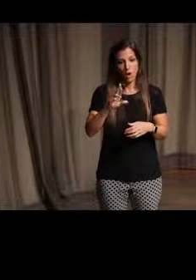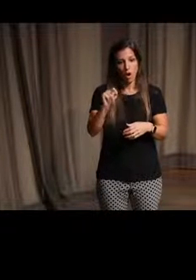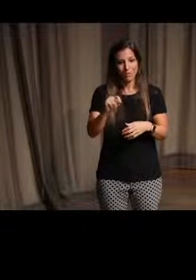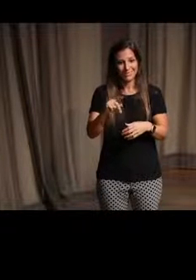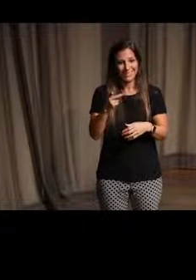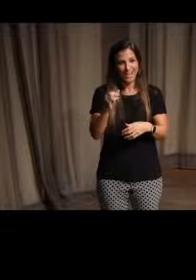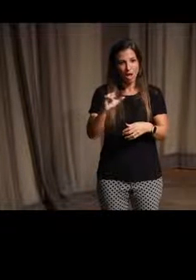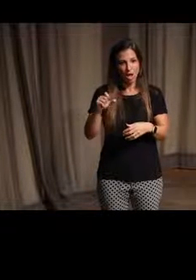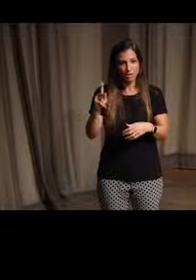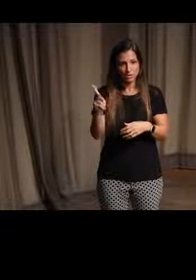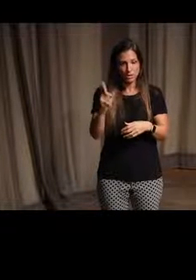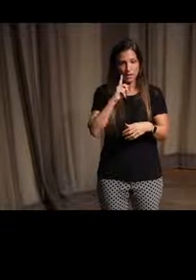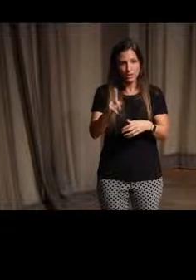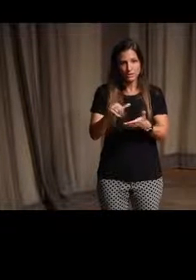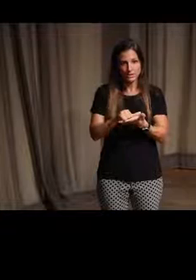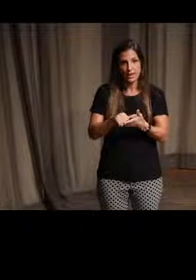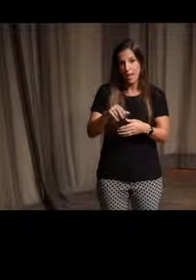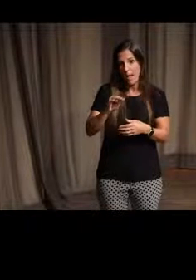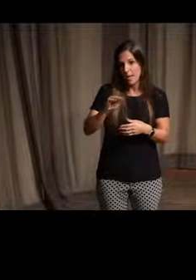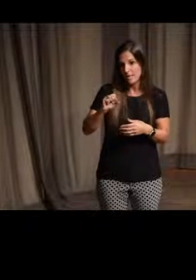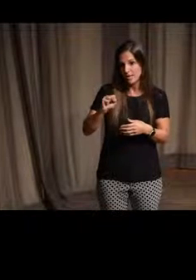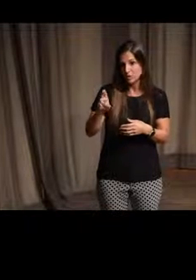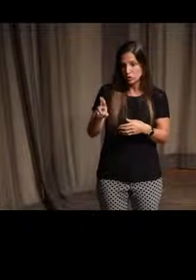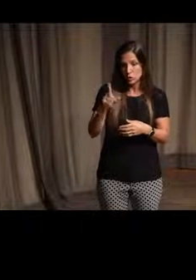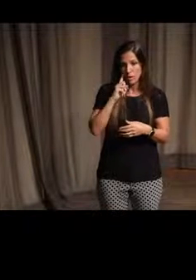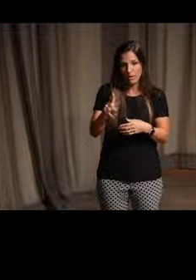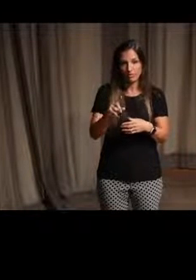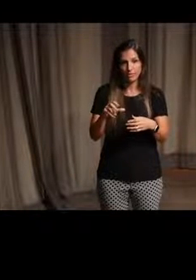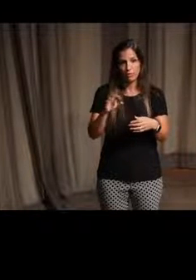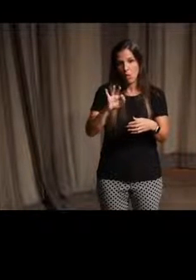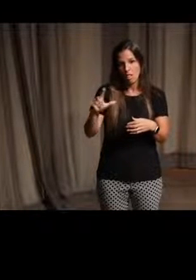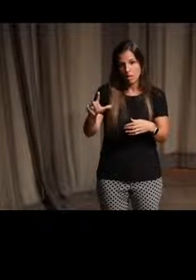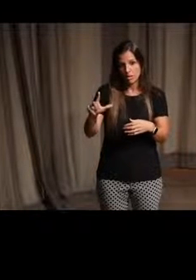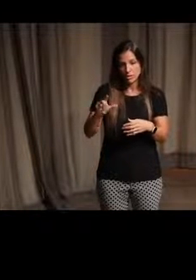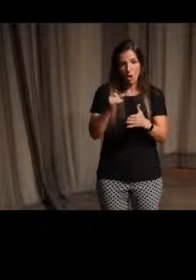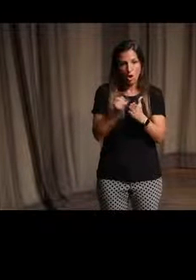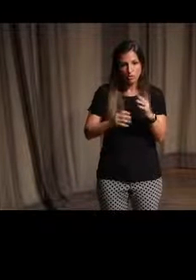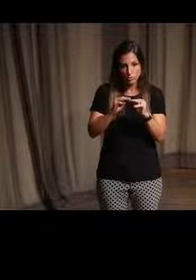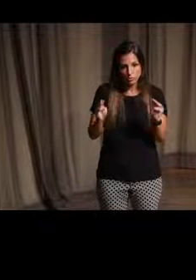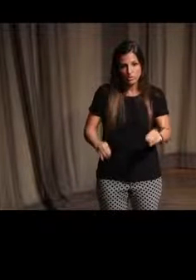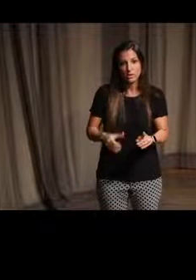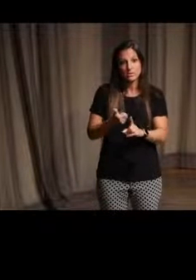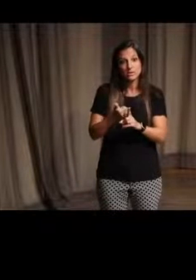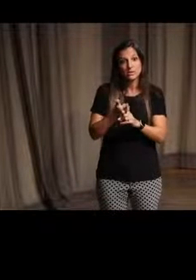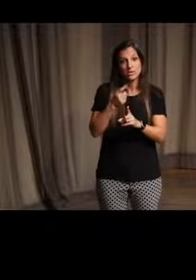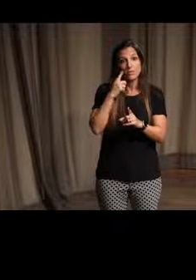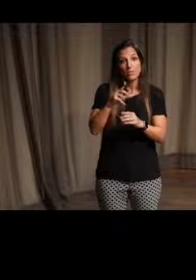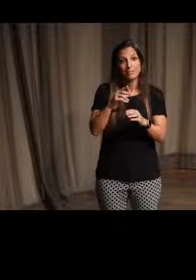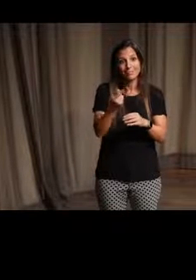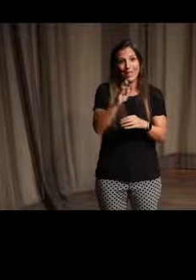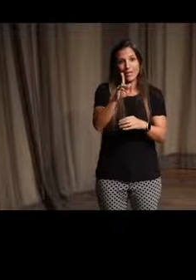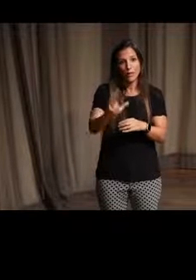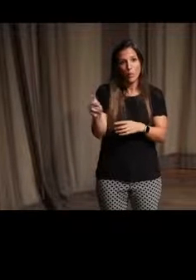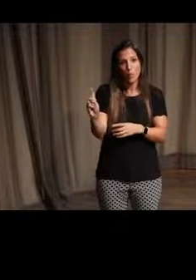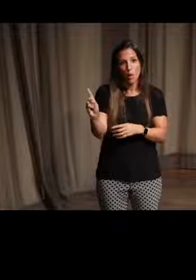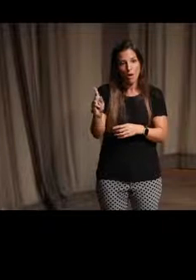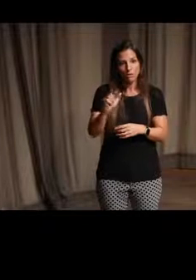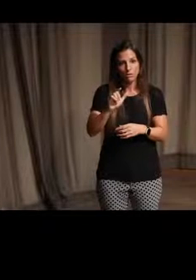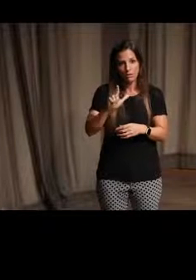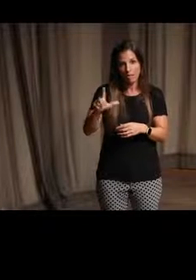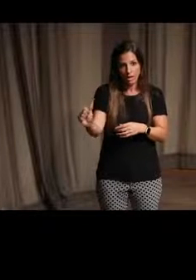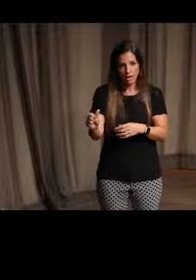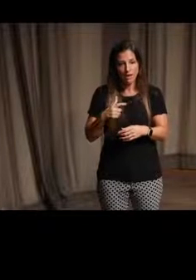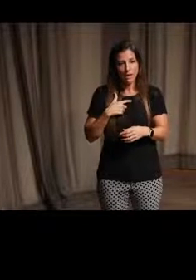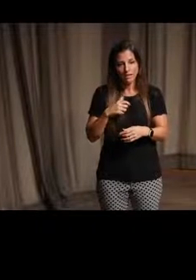Redwood City, NSU Art Museum in Fort Lauderdale, Luis de Jesus Gallery in Los Angeles, and